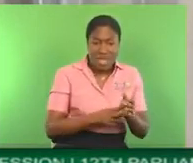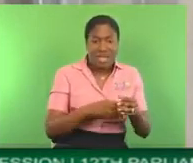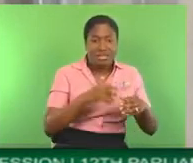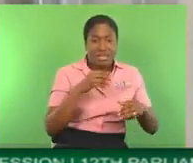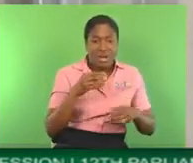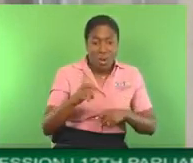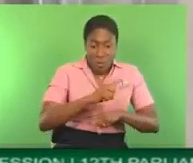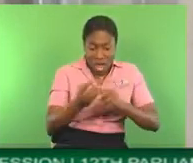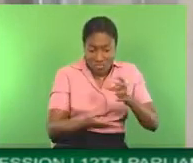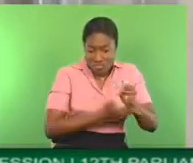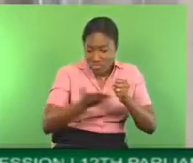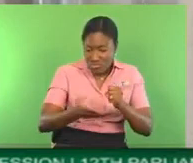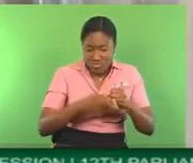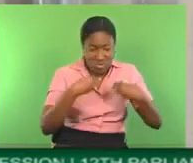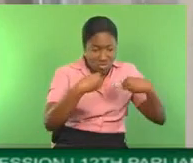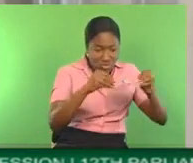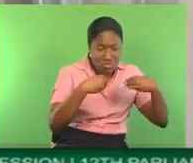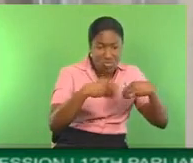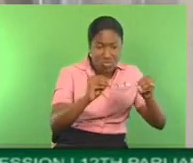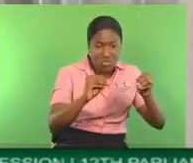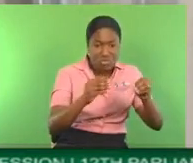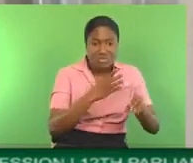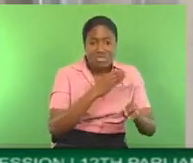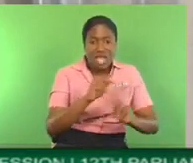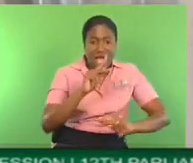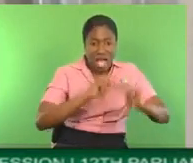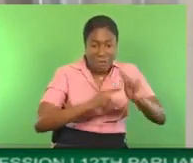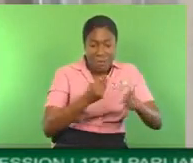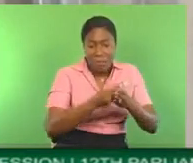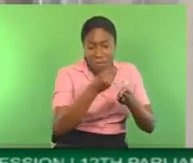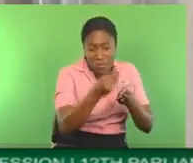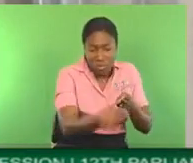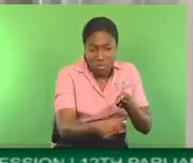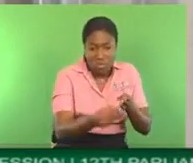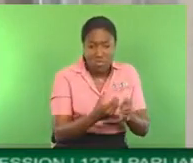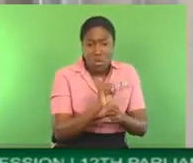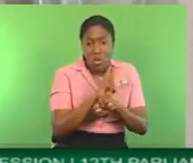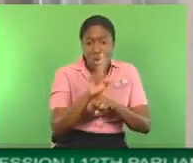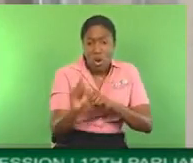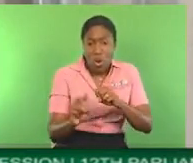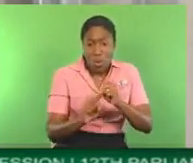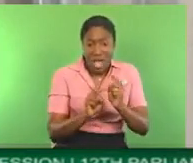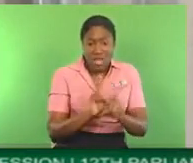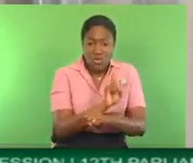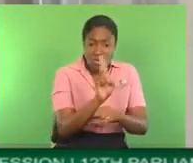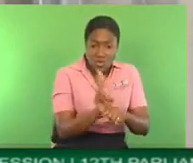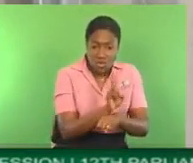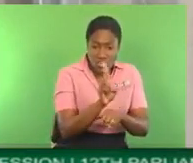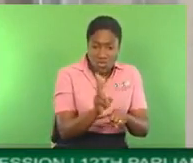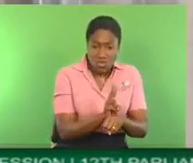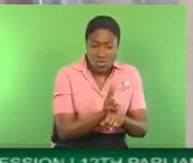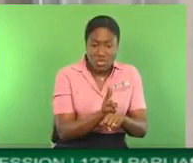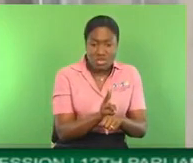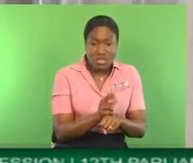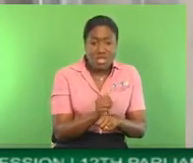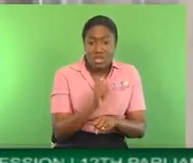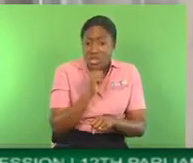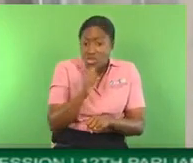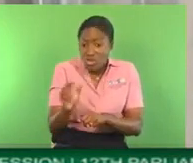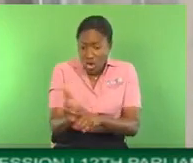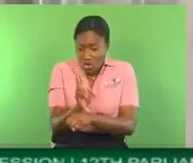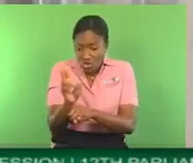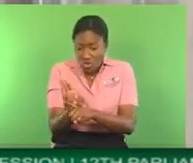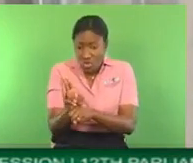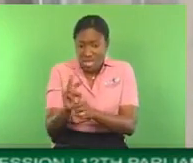when the consumer have it to retail, or when you use it or don't use it, is food waste. And we waste a lot